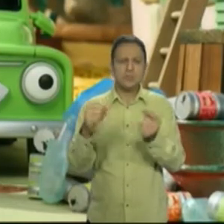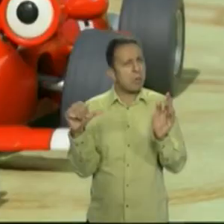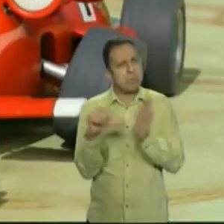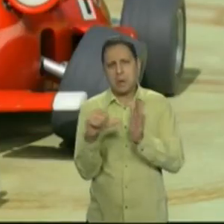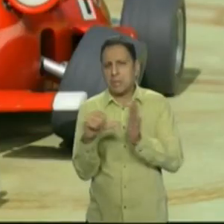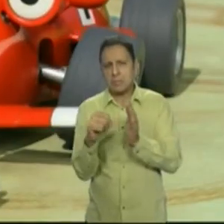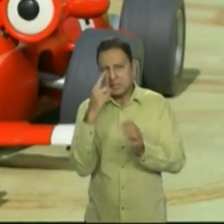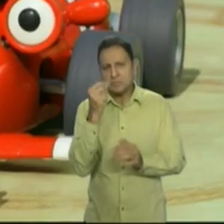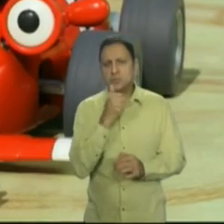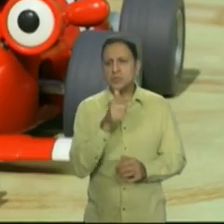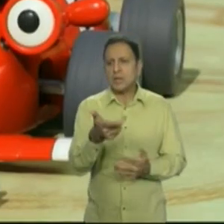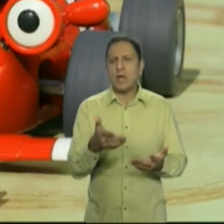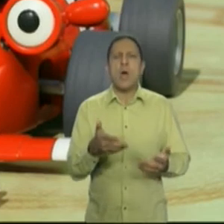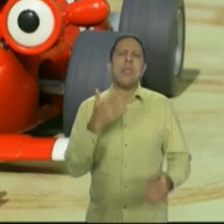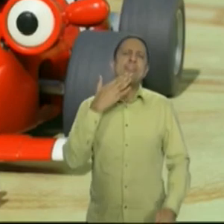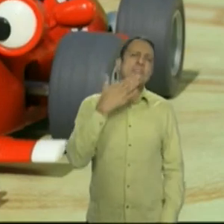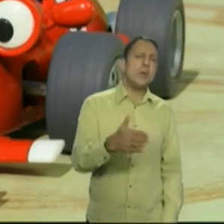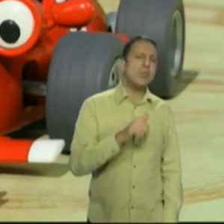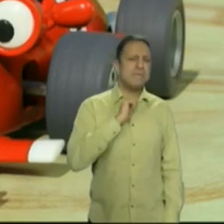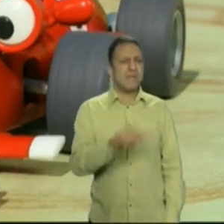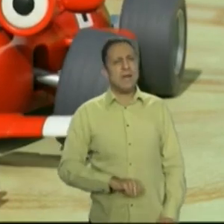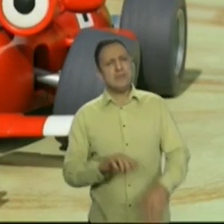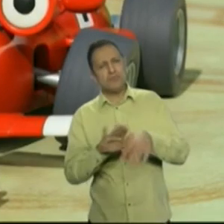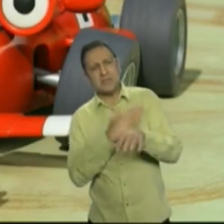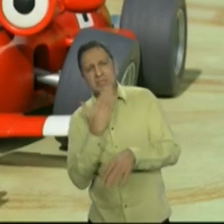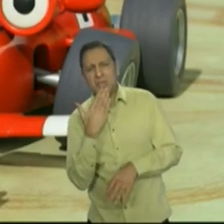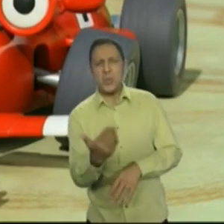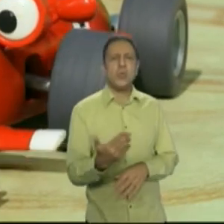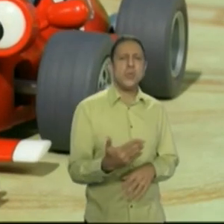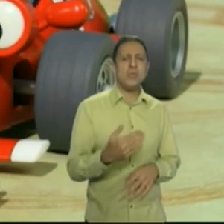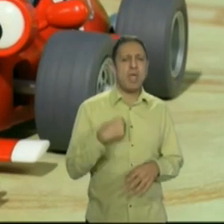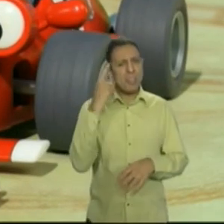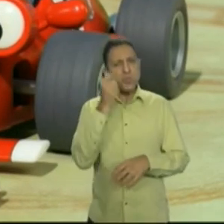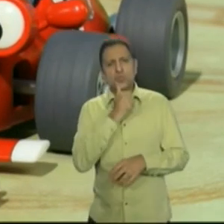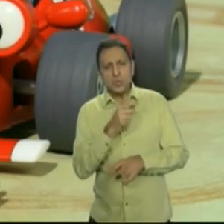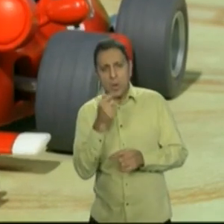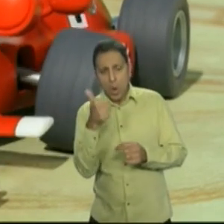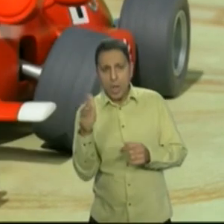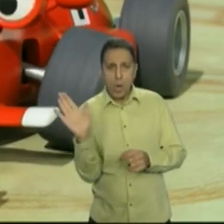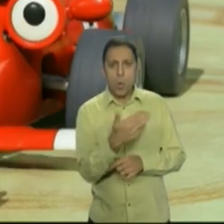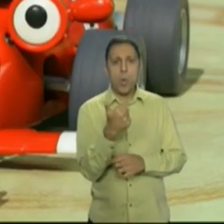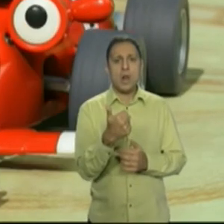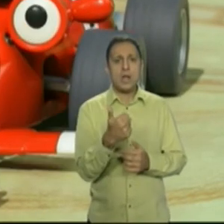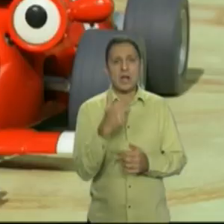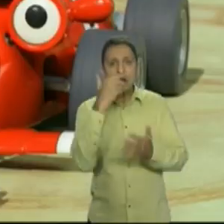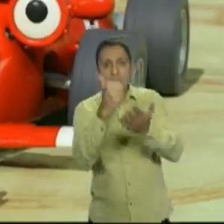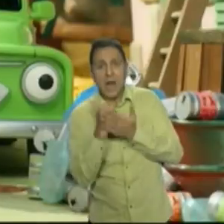can use. Oh, thanks, Farmer Green. I think we can use all almost